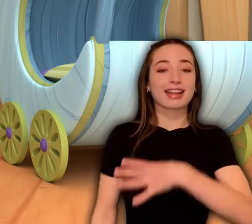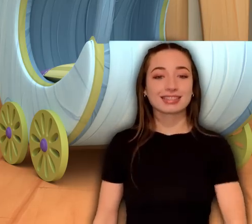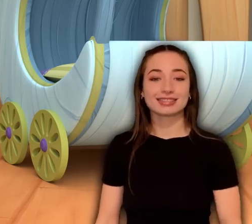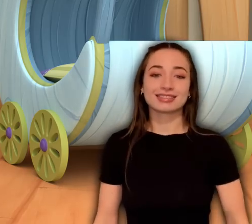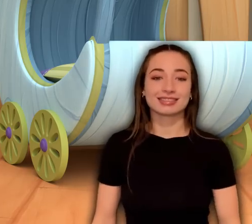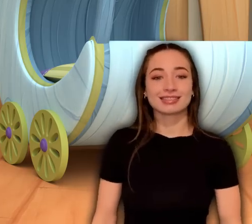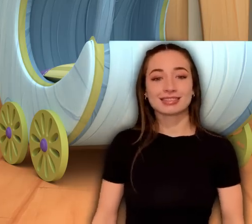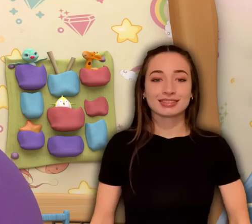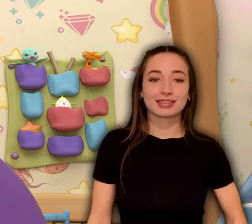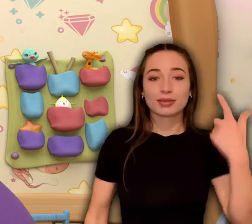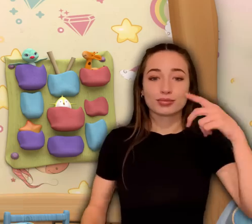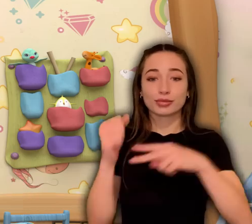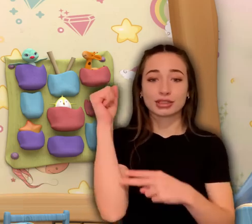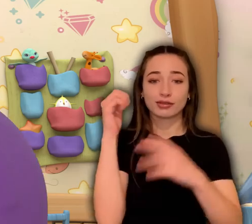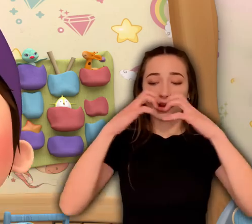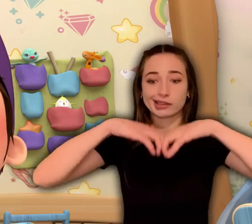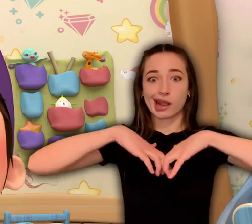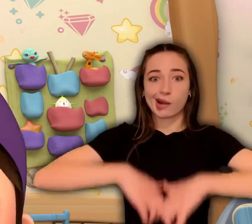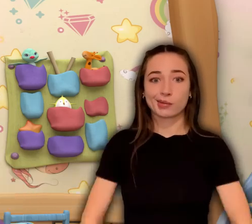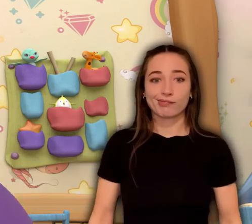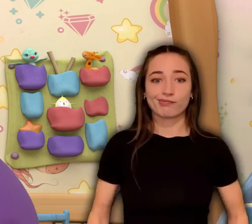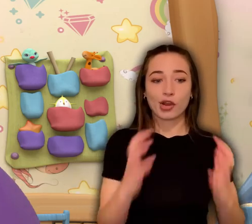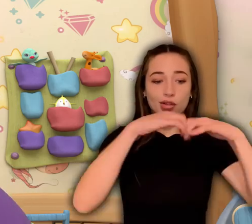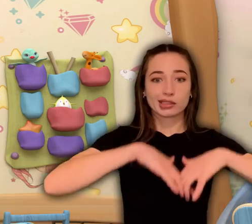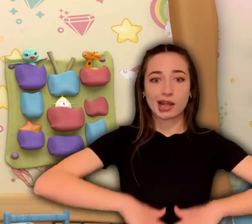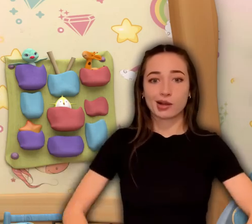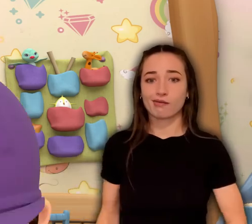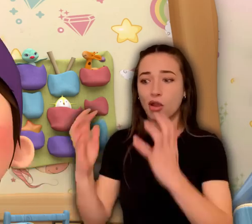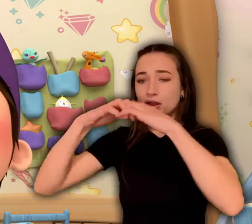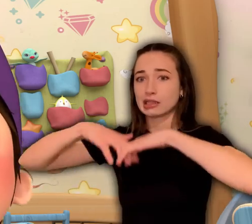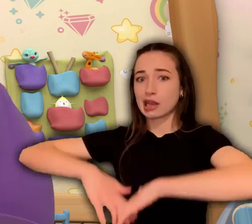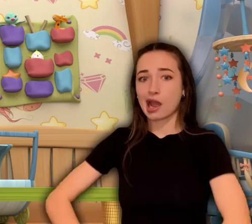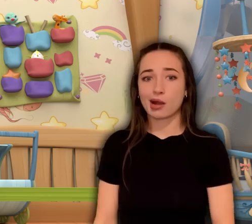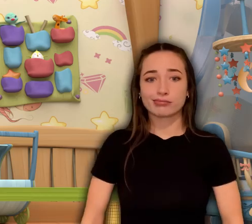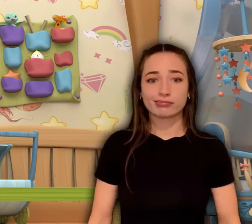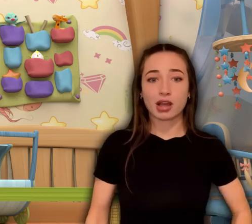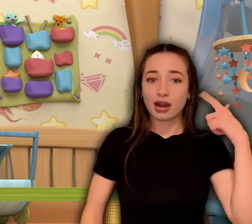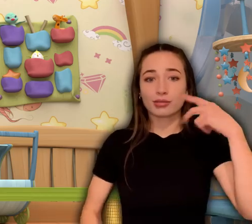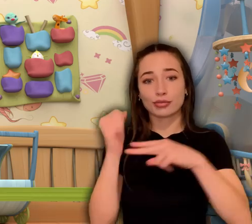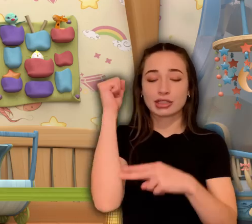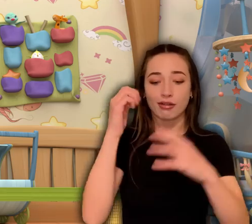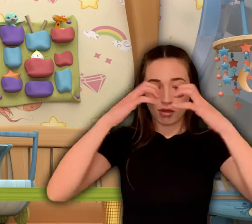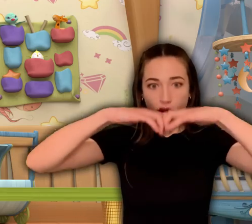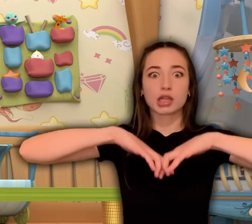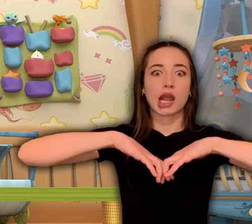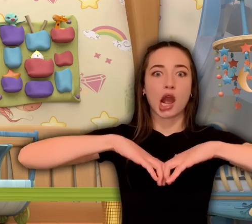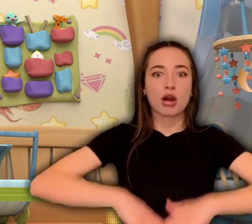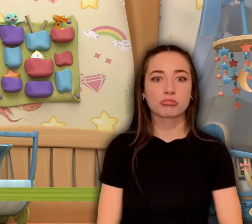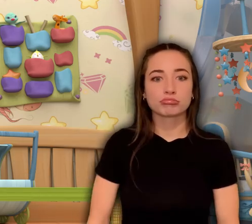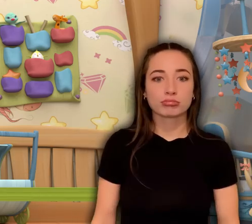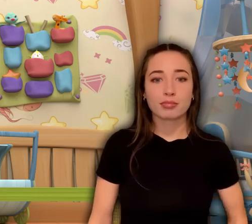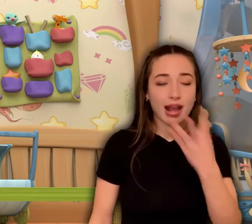Fair Lady London Bridge is falling down falling down falling down London bridge is